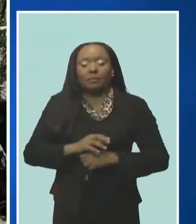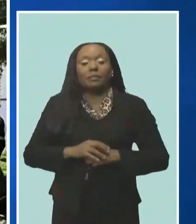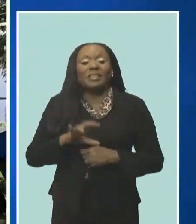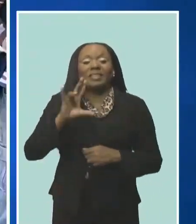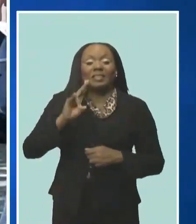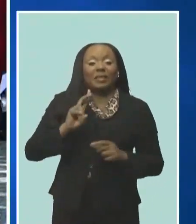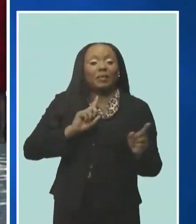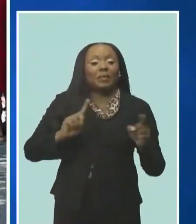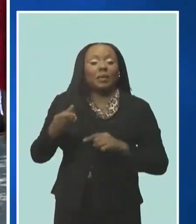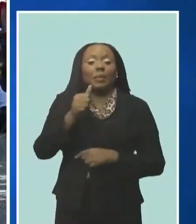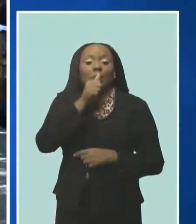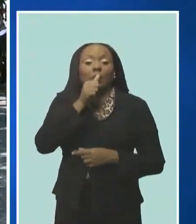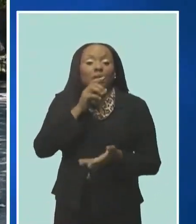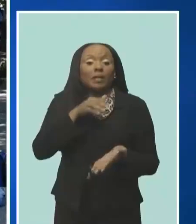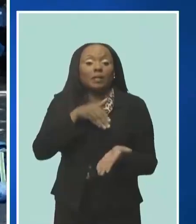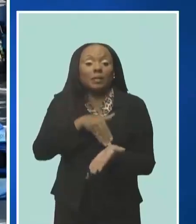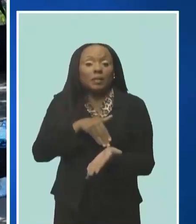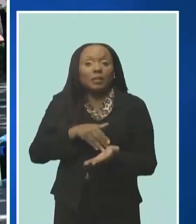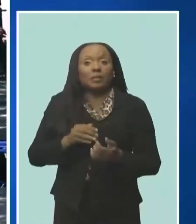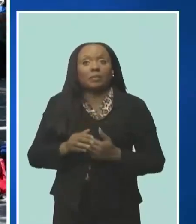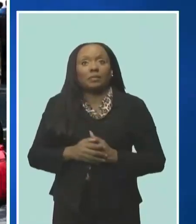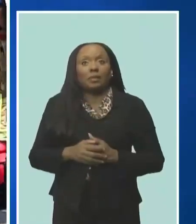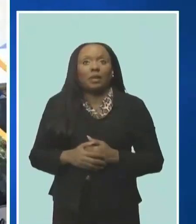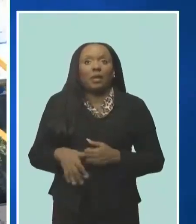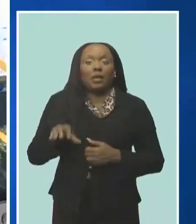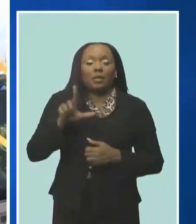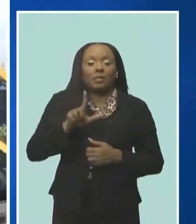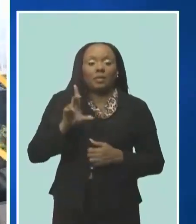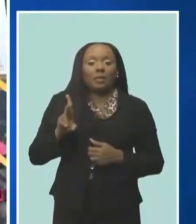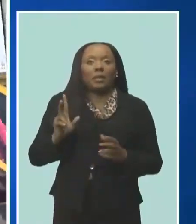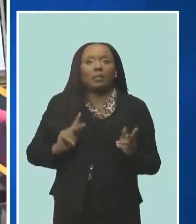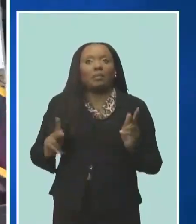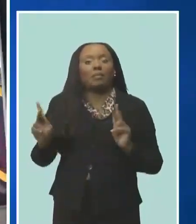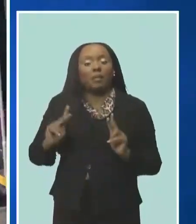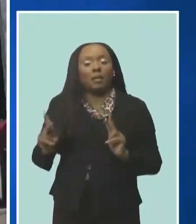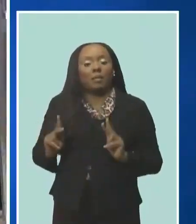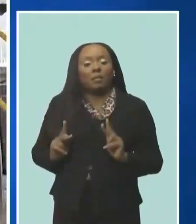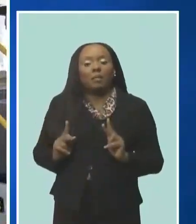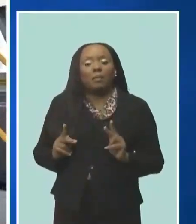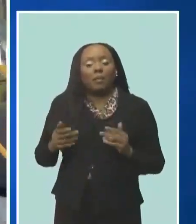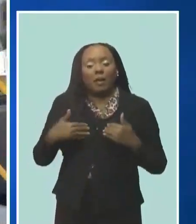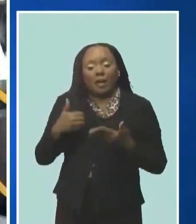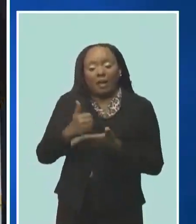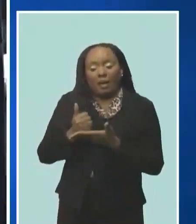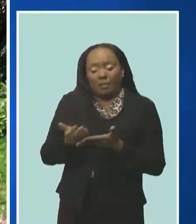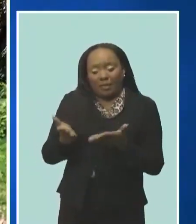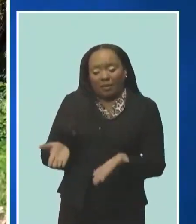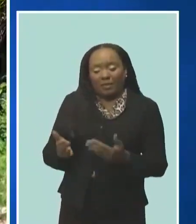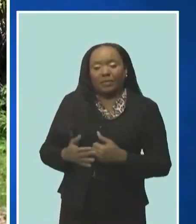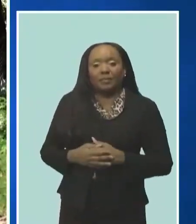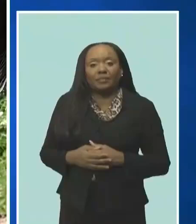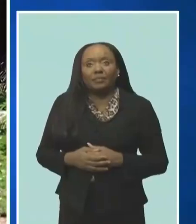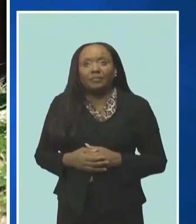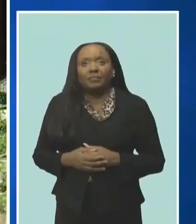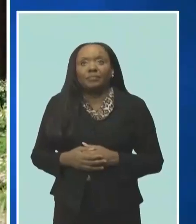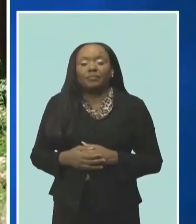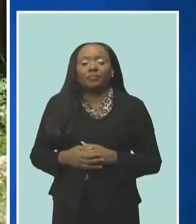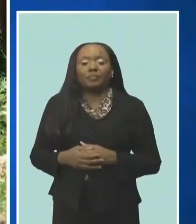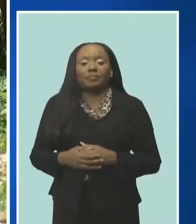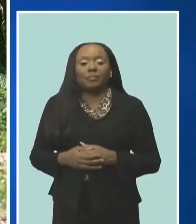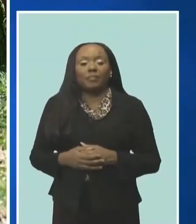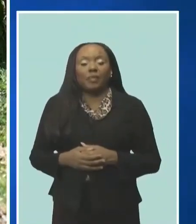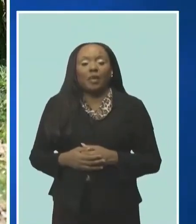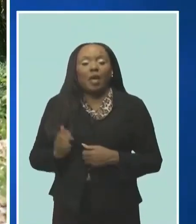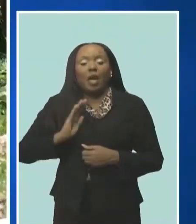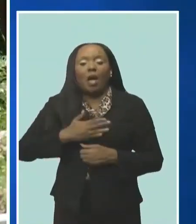medical attention, and 27 were treated on the scene. One passenger recounted what happened. Our driver started to blow the